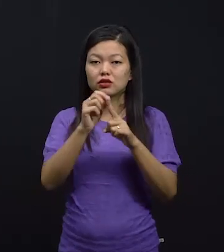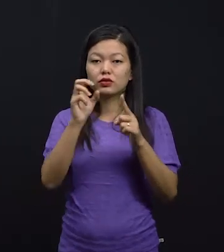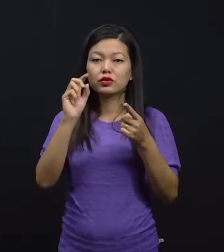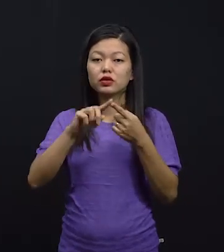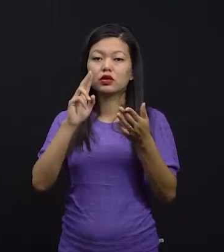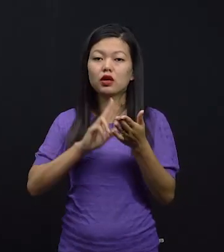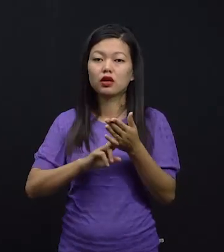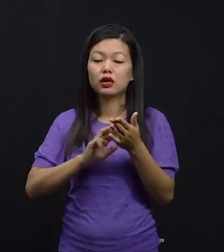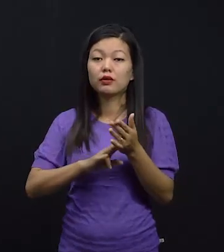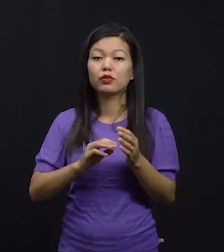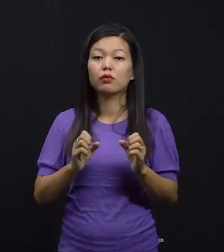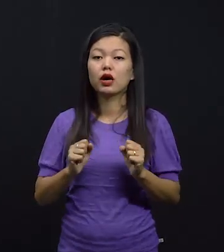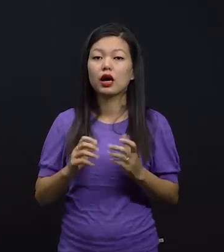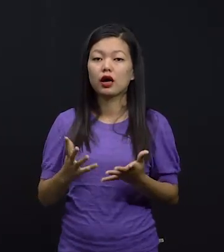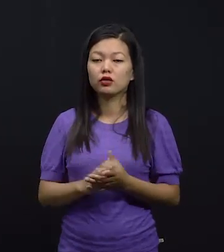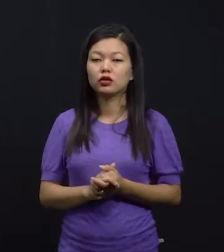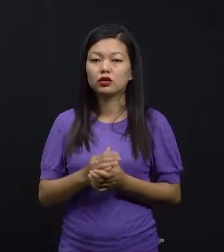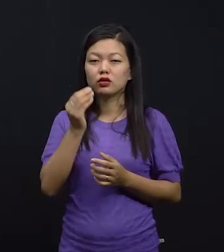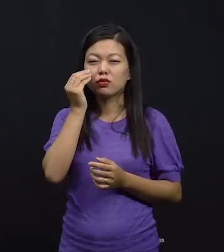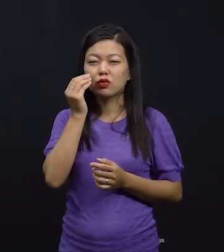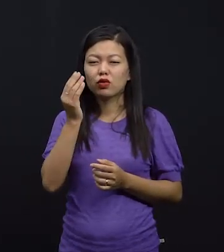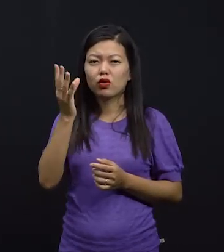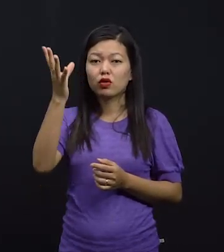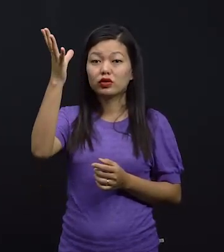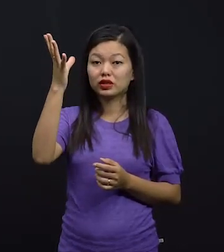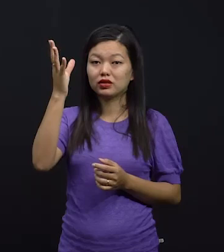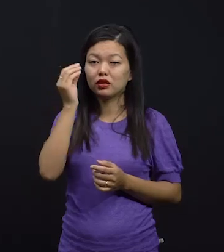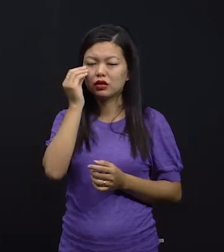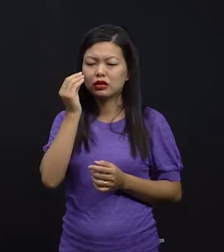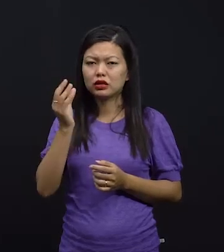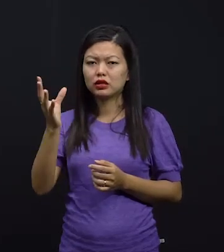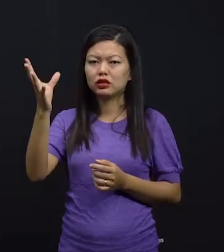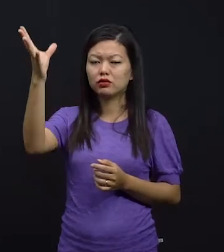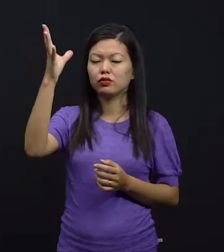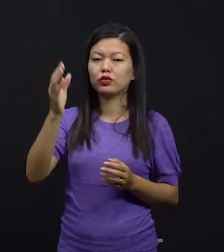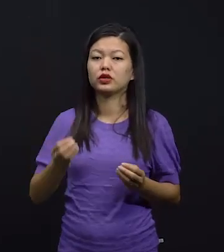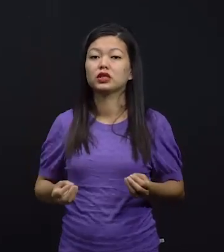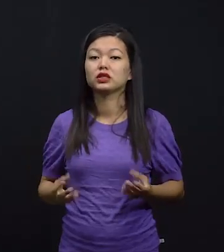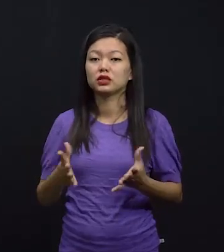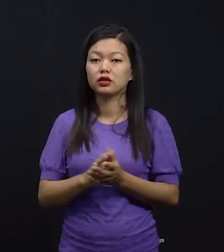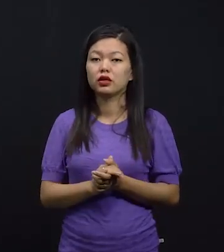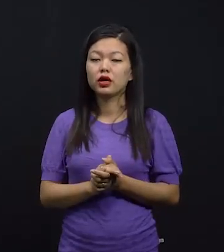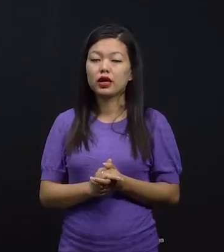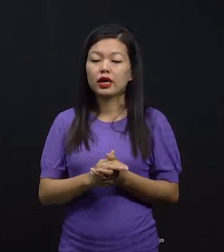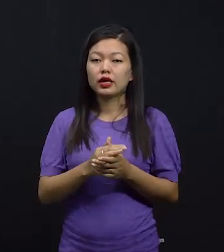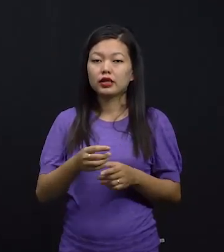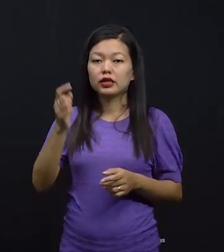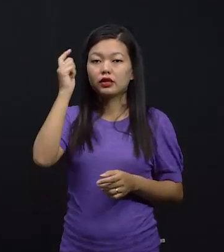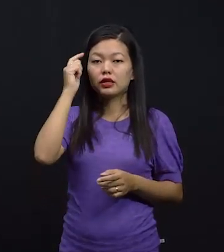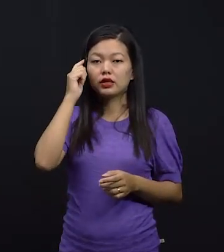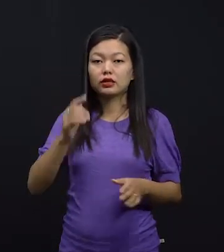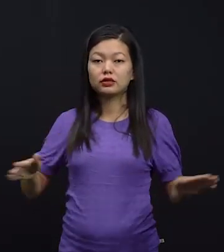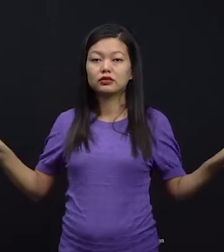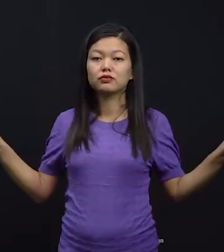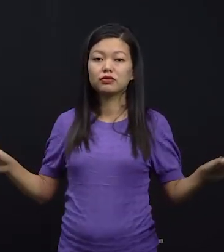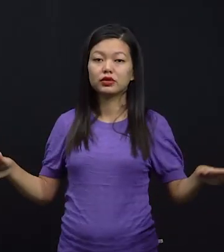That means the darling of the morning. He considers the bird to be a precious one. And he also compared the